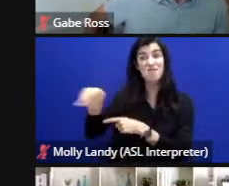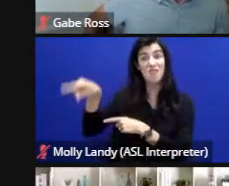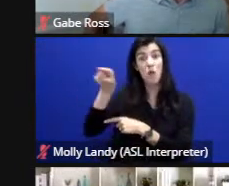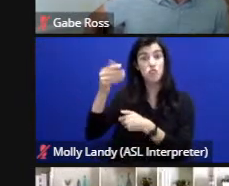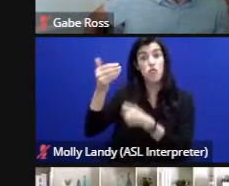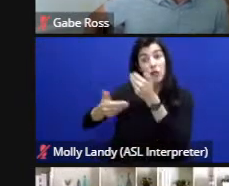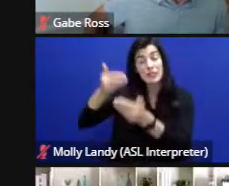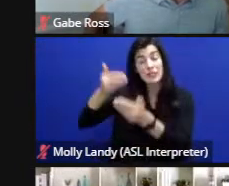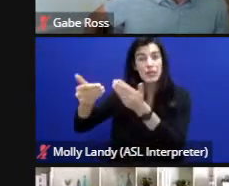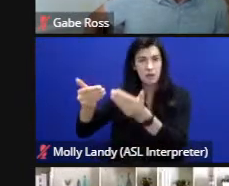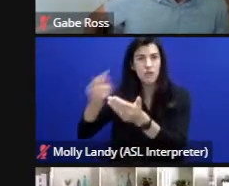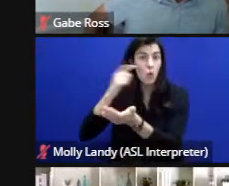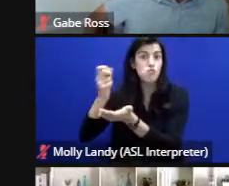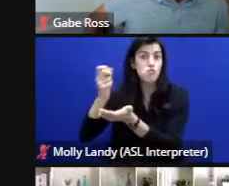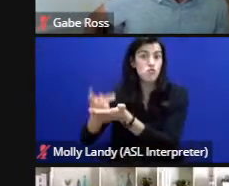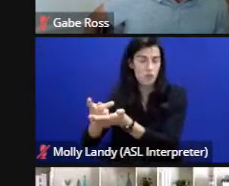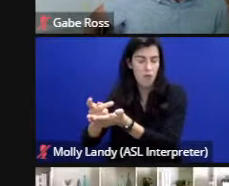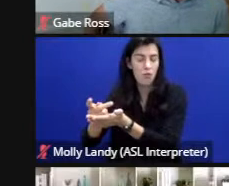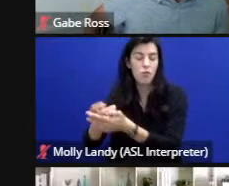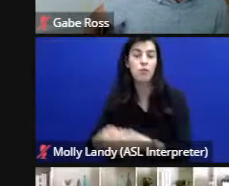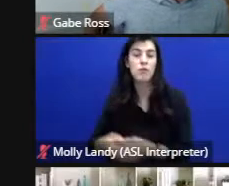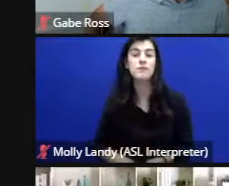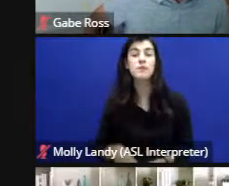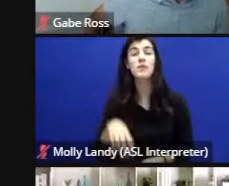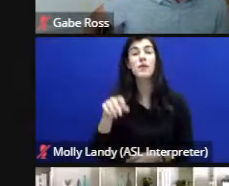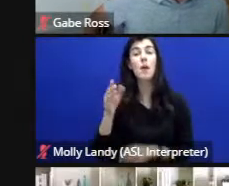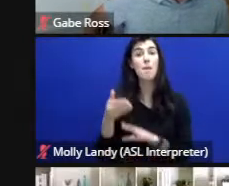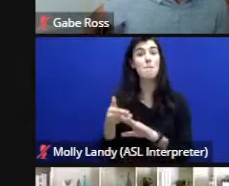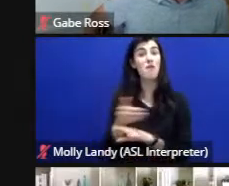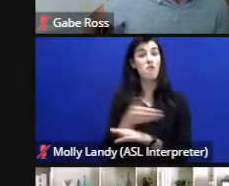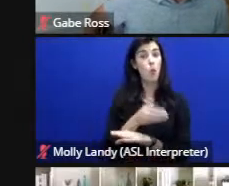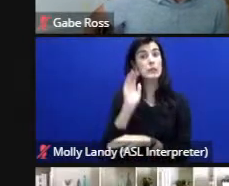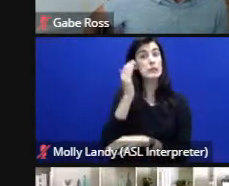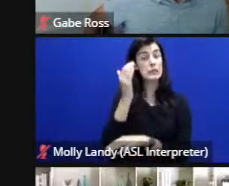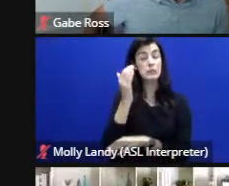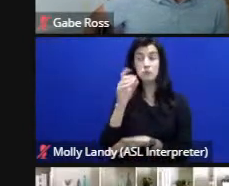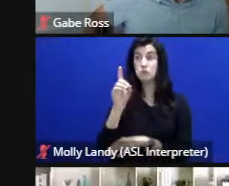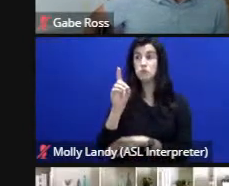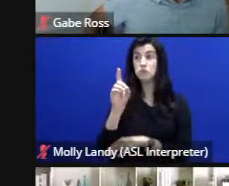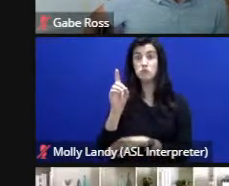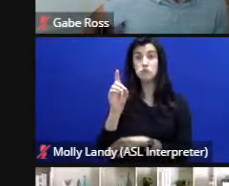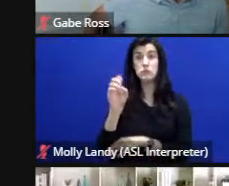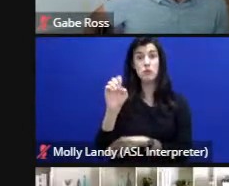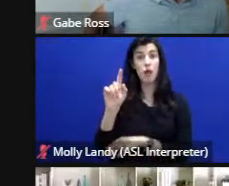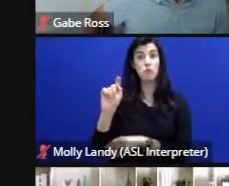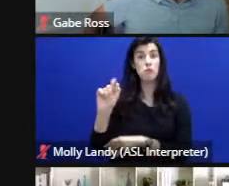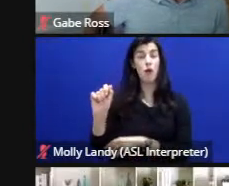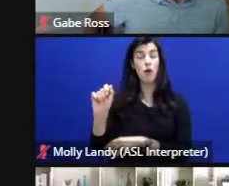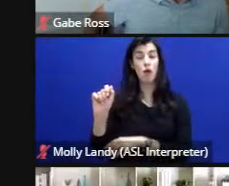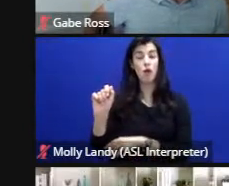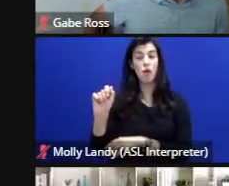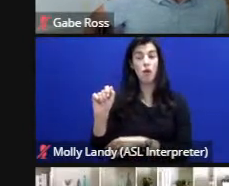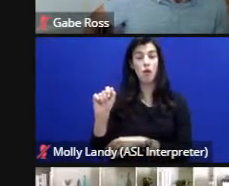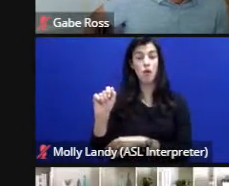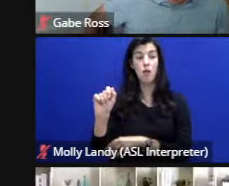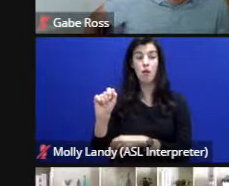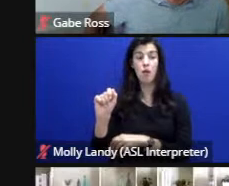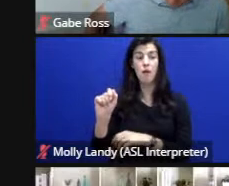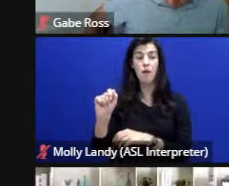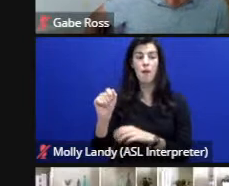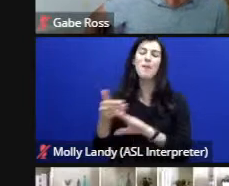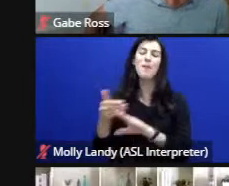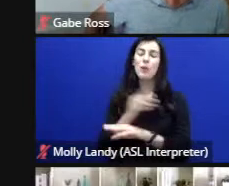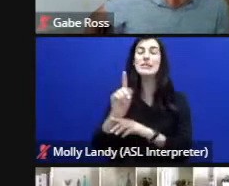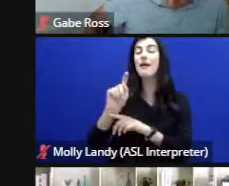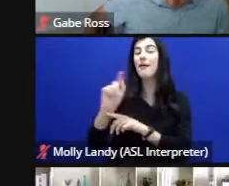Until the Delta variant appeared, the vaccines were unusually effective in preventing infection, illness, hospitalization, and death in